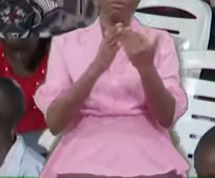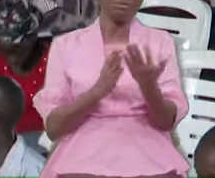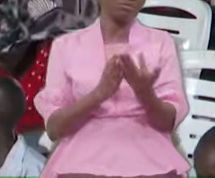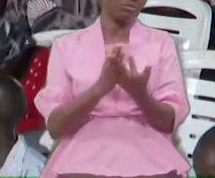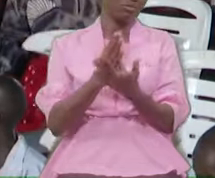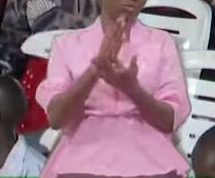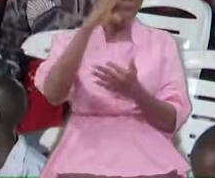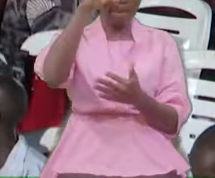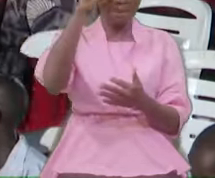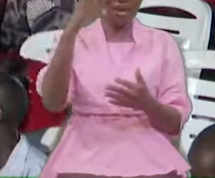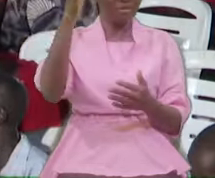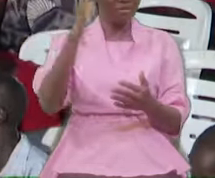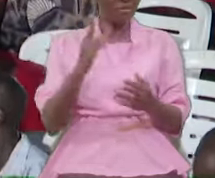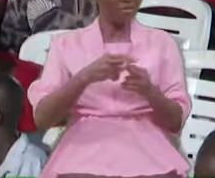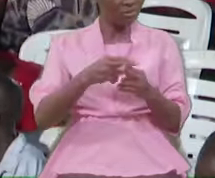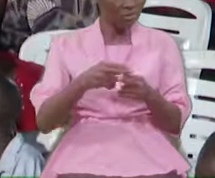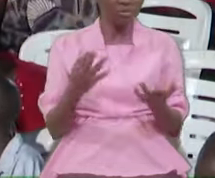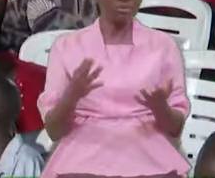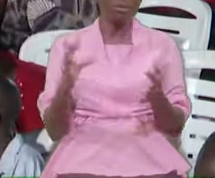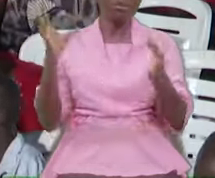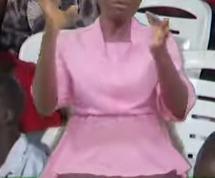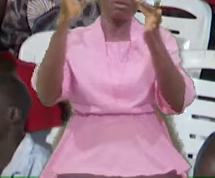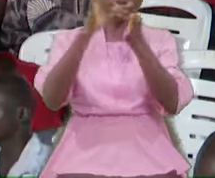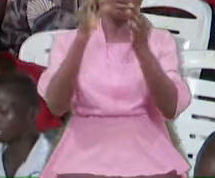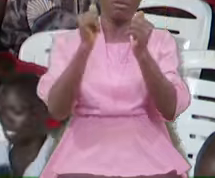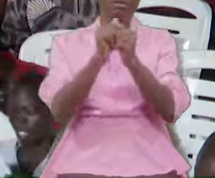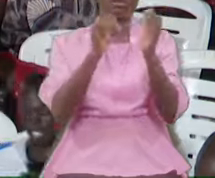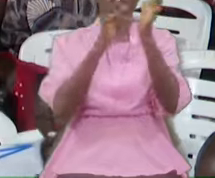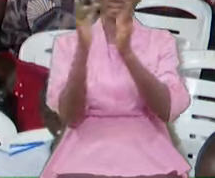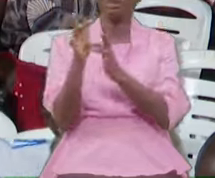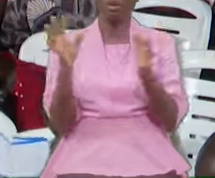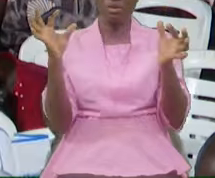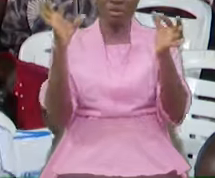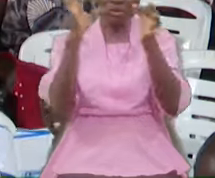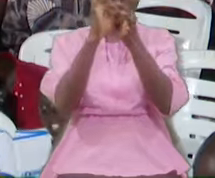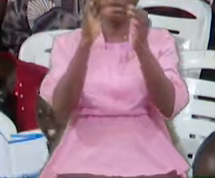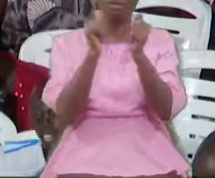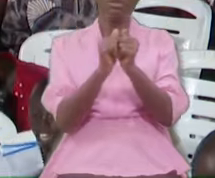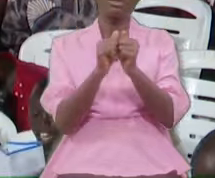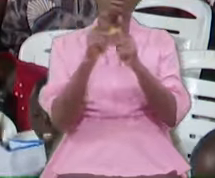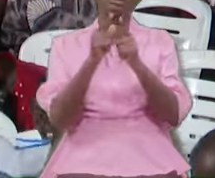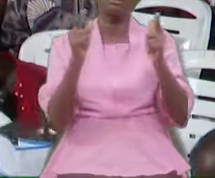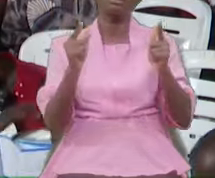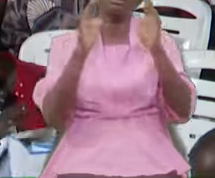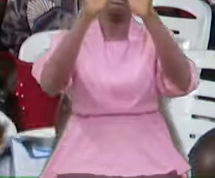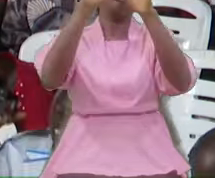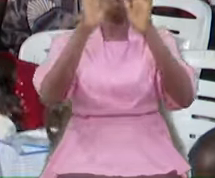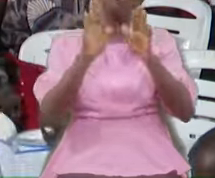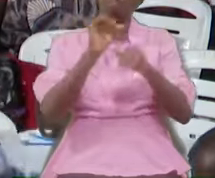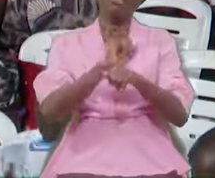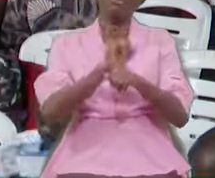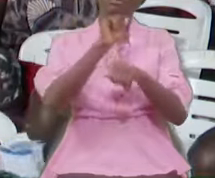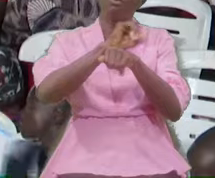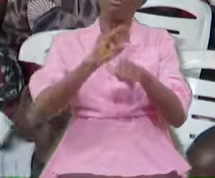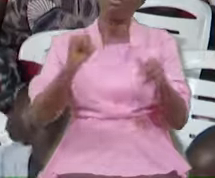with Jesus connected with the great Miracle working Jesus and